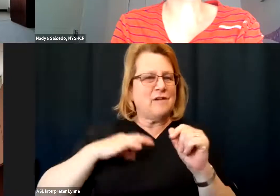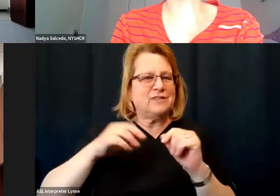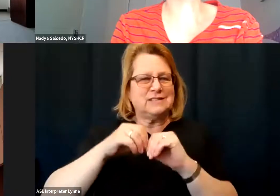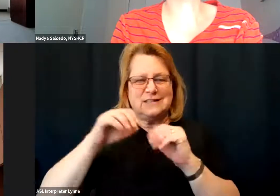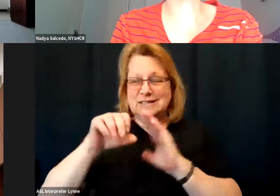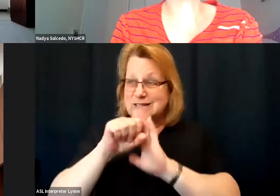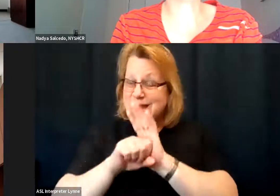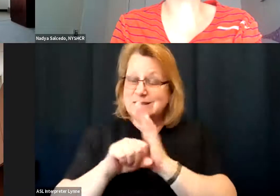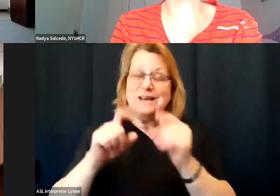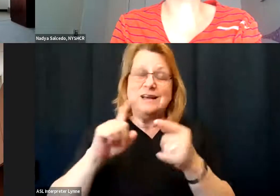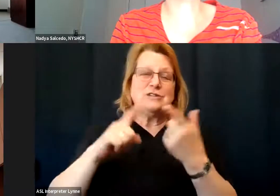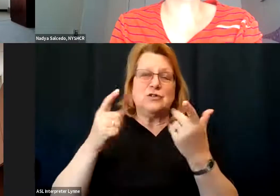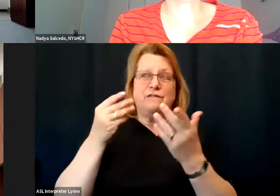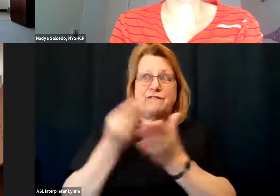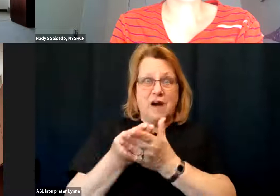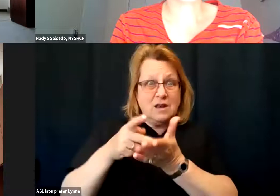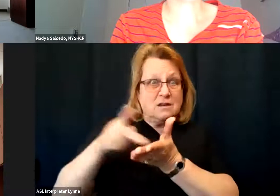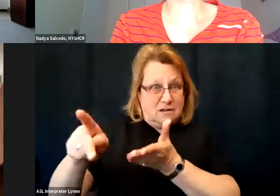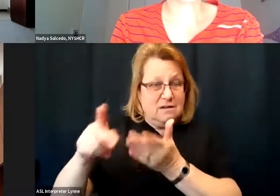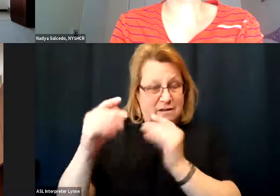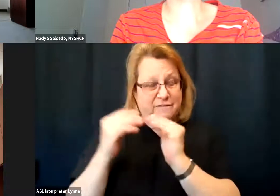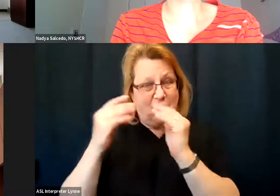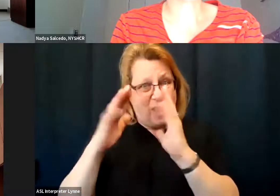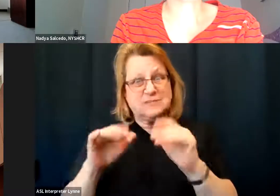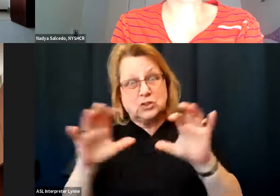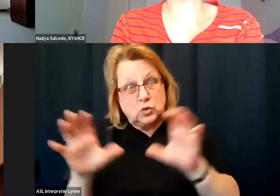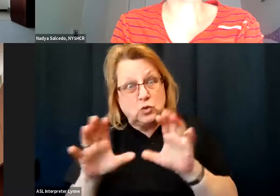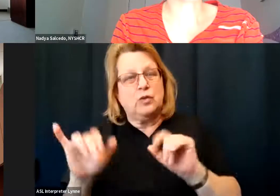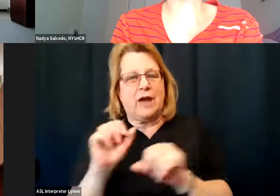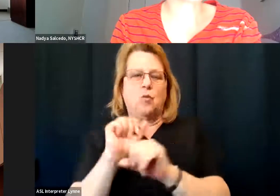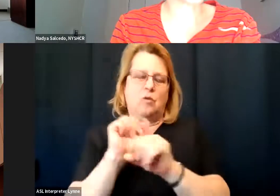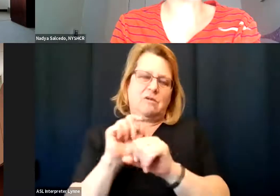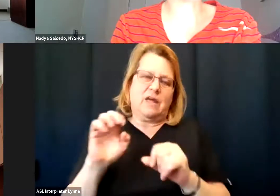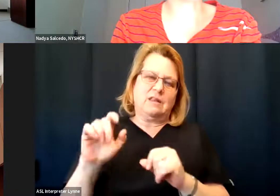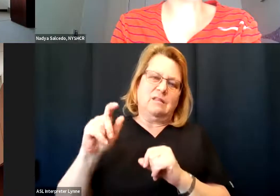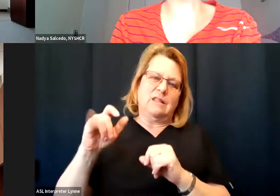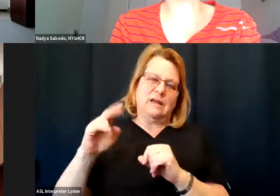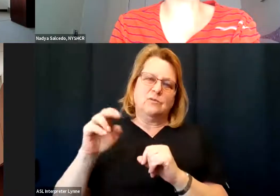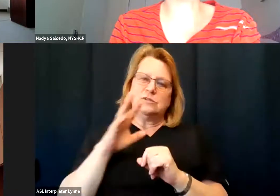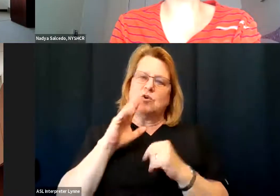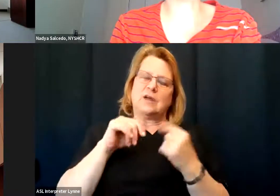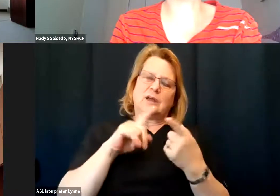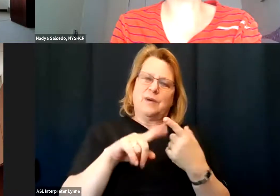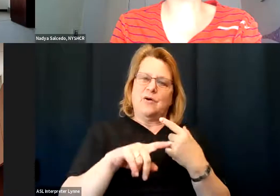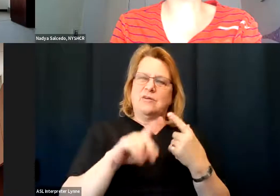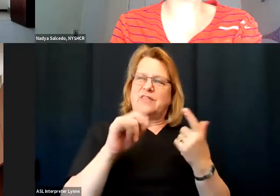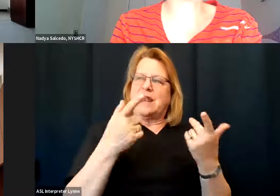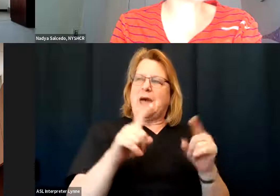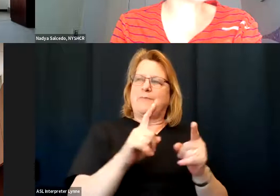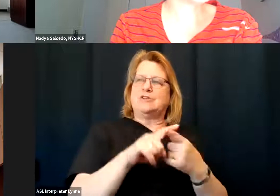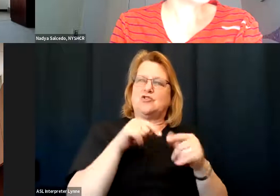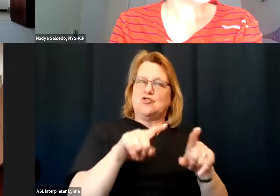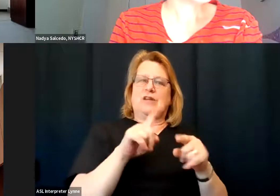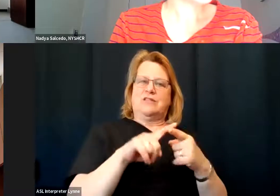housing testing, to do this exact work that Elaine was talking about and that happened in the Newsday